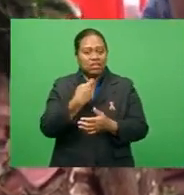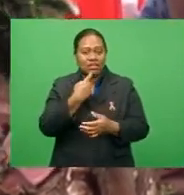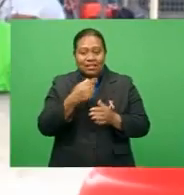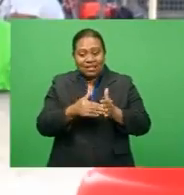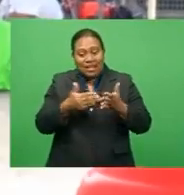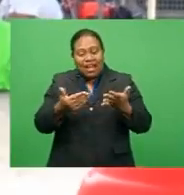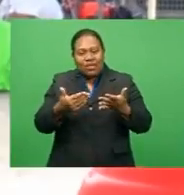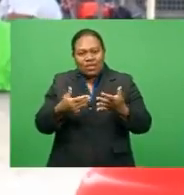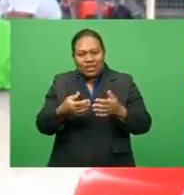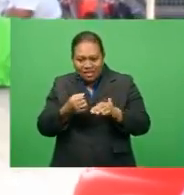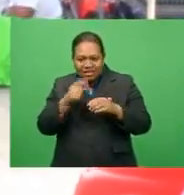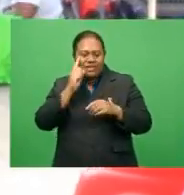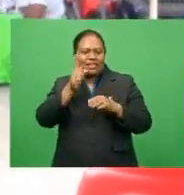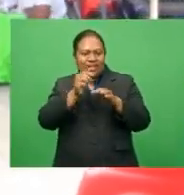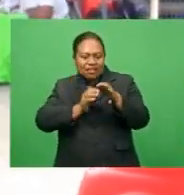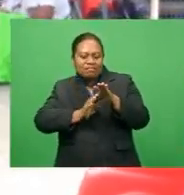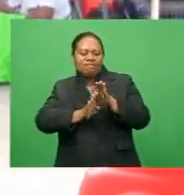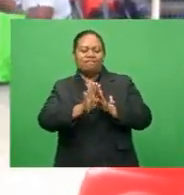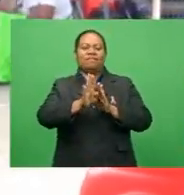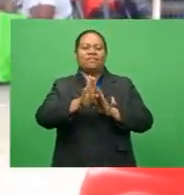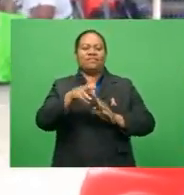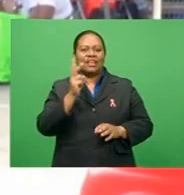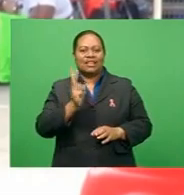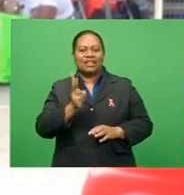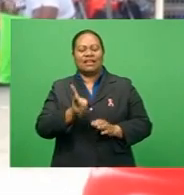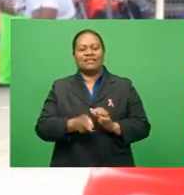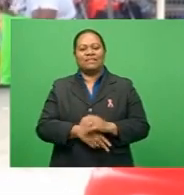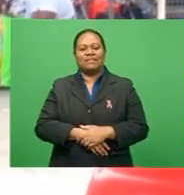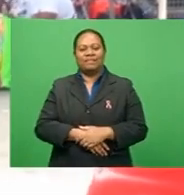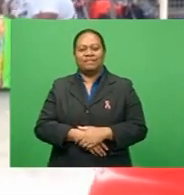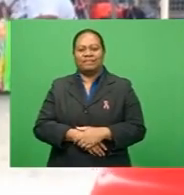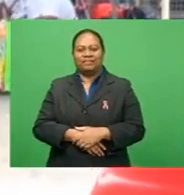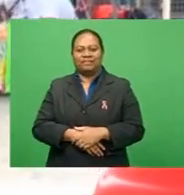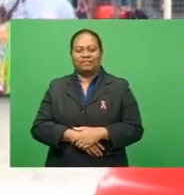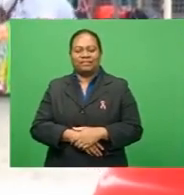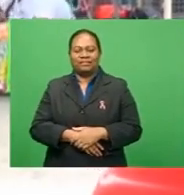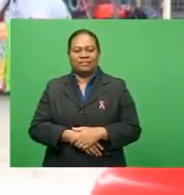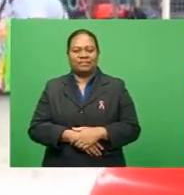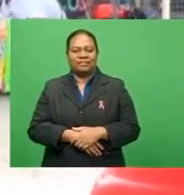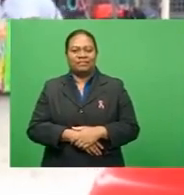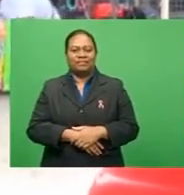again, and now I can earn over $150 a week.